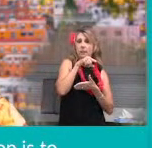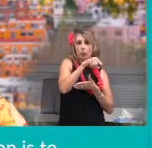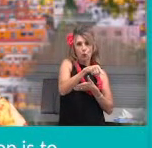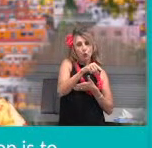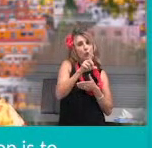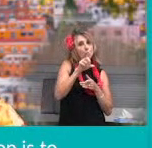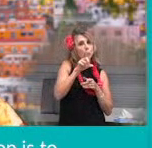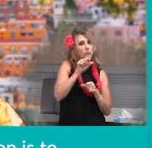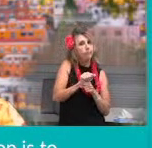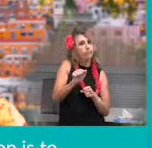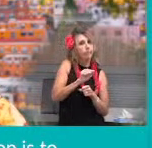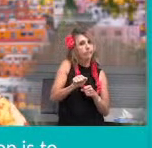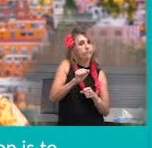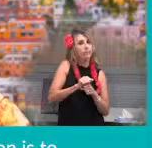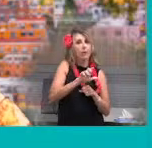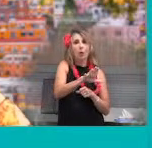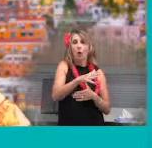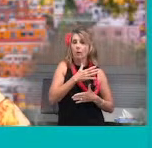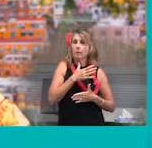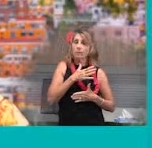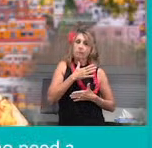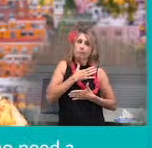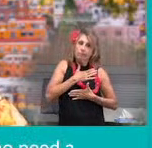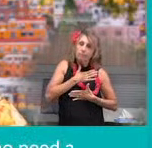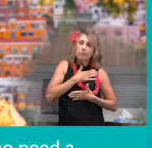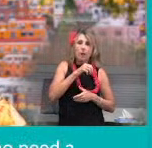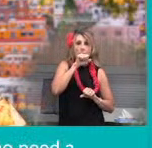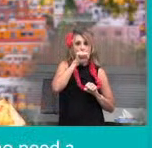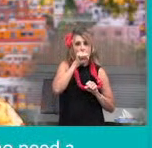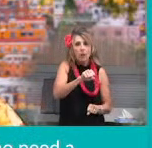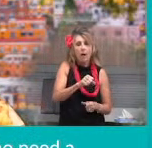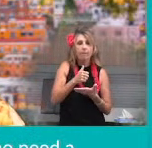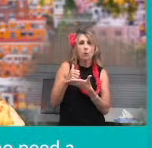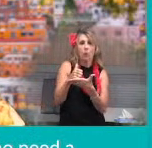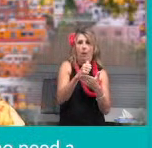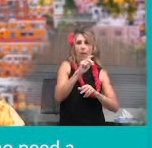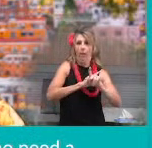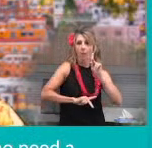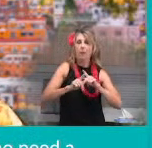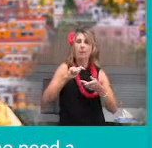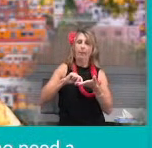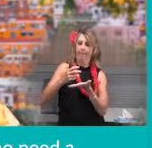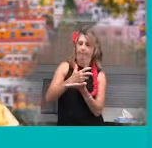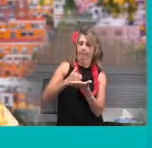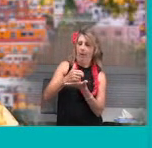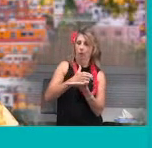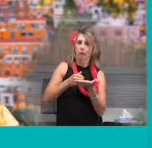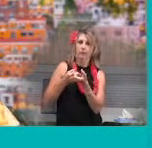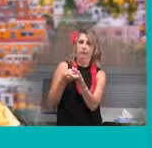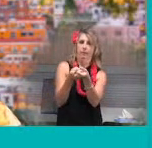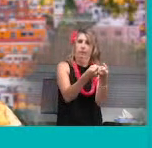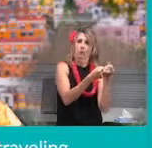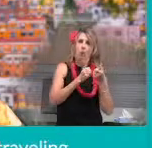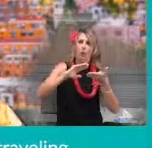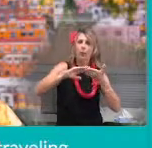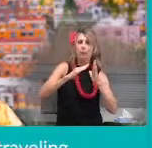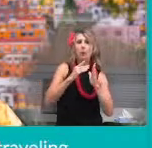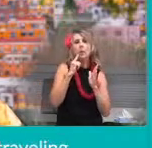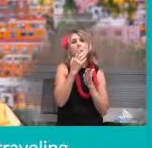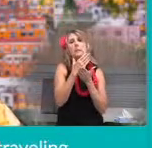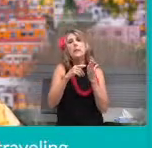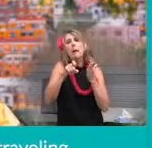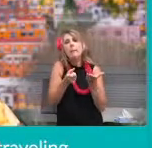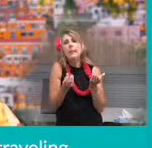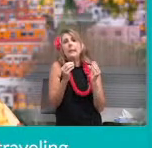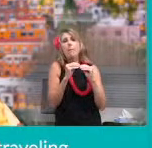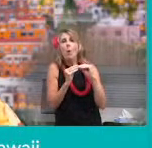Not surprising, since her passion is to help others in need, and especially those who need a little extra. Joanne is